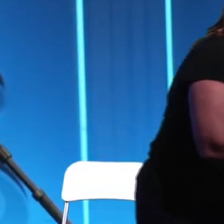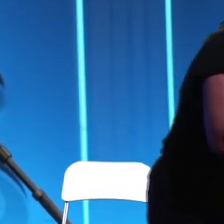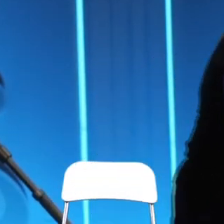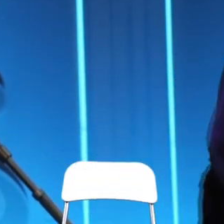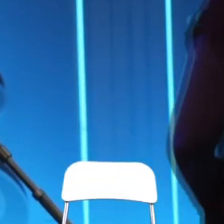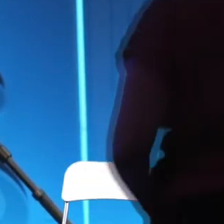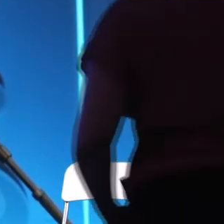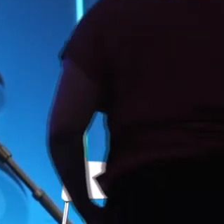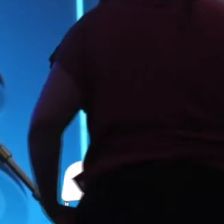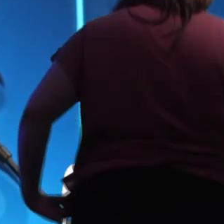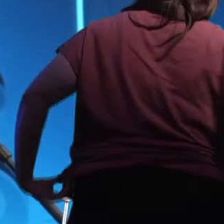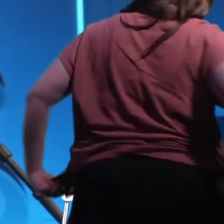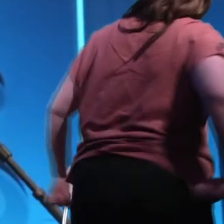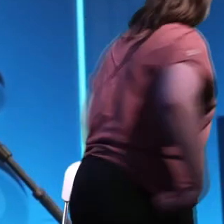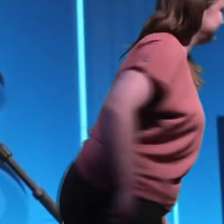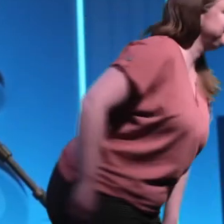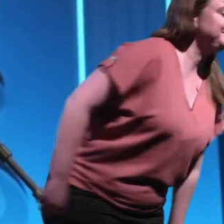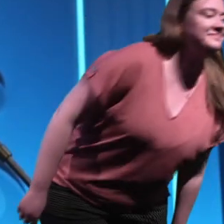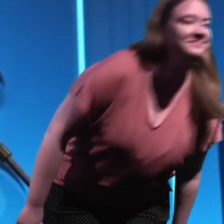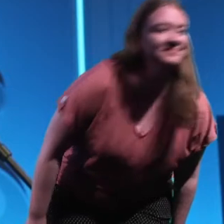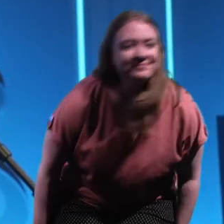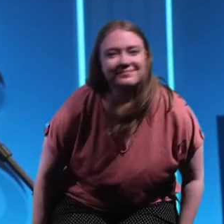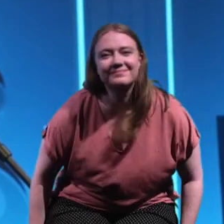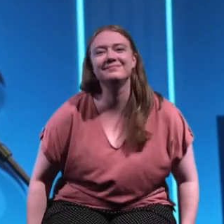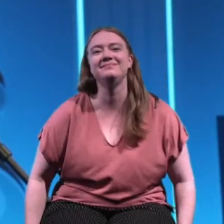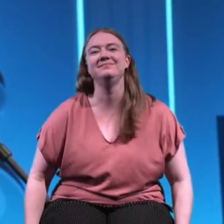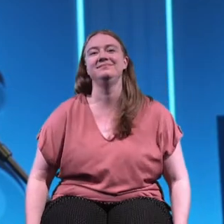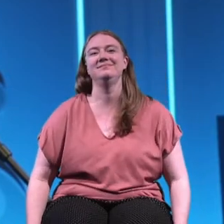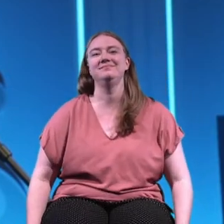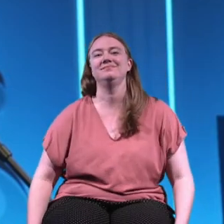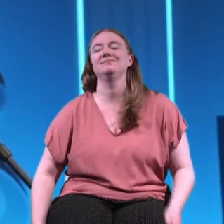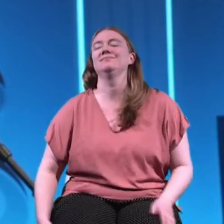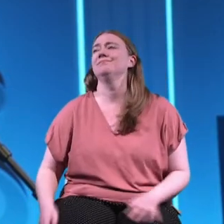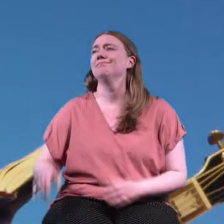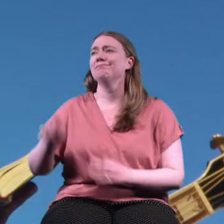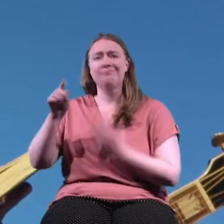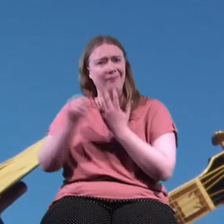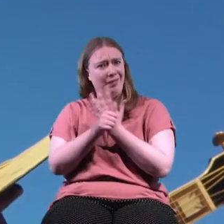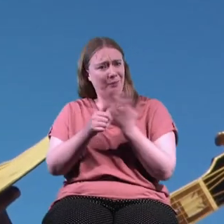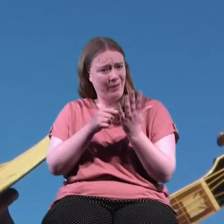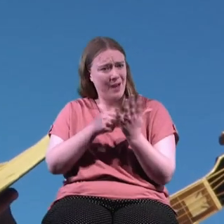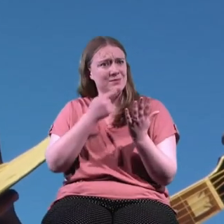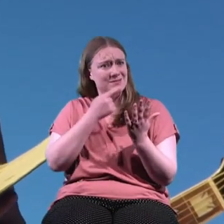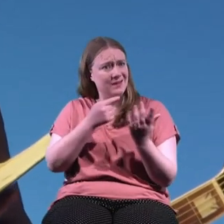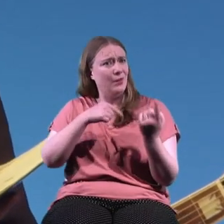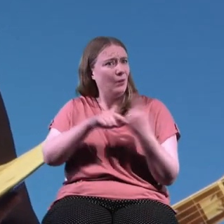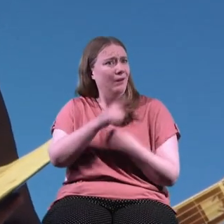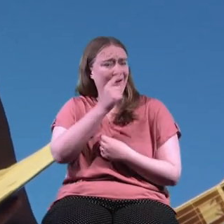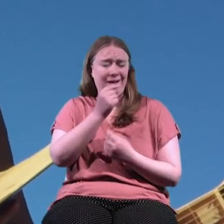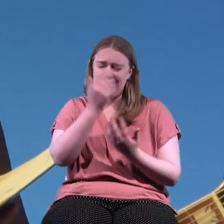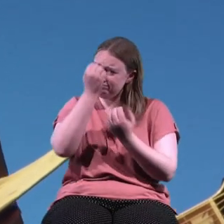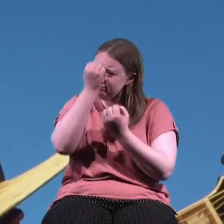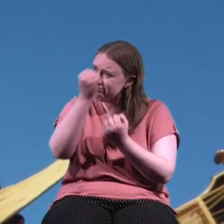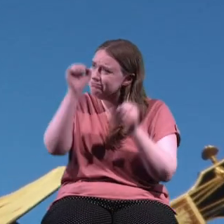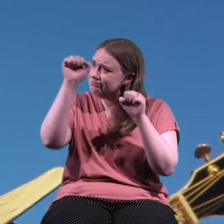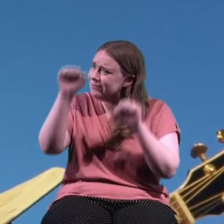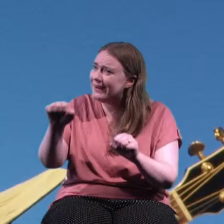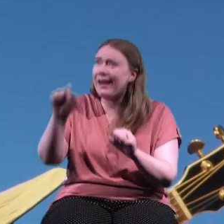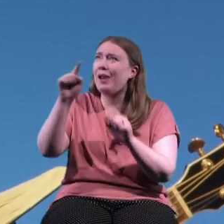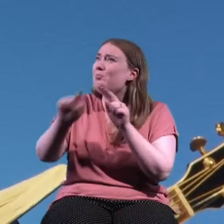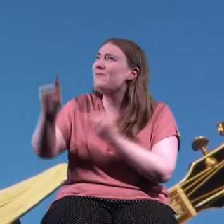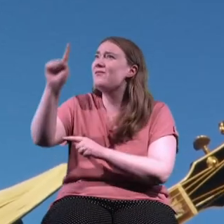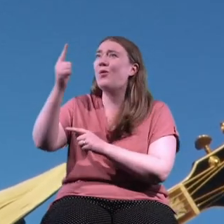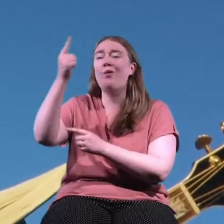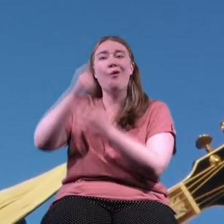Maker, for he is our God, and we are the people of his pasture, the flock under his care." One of the privileges